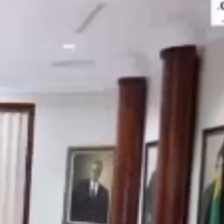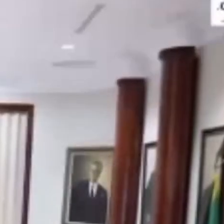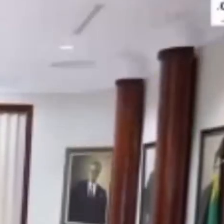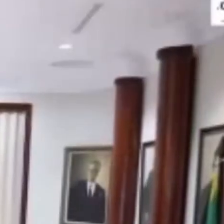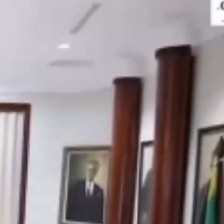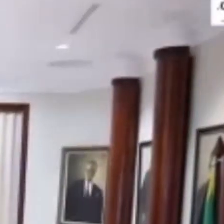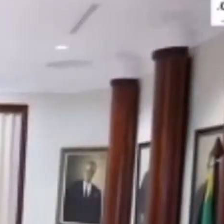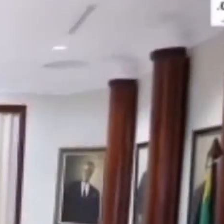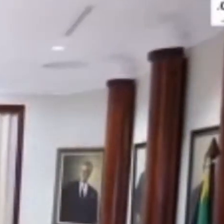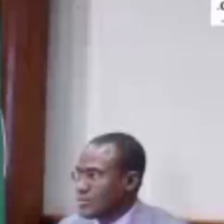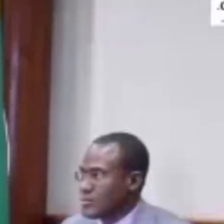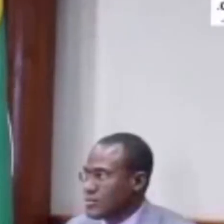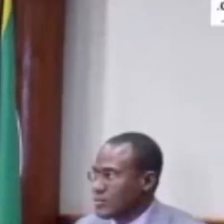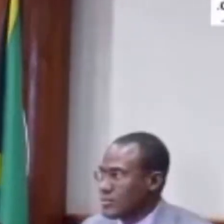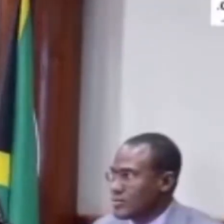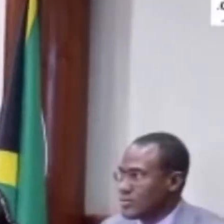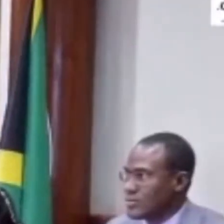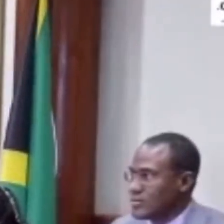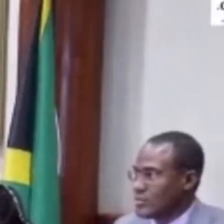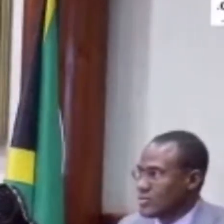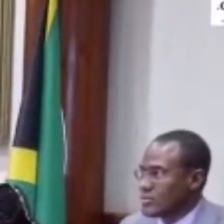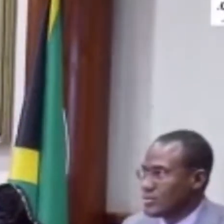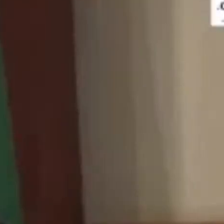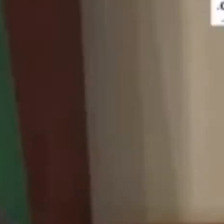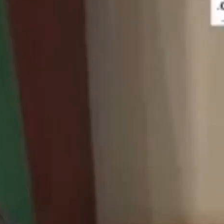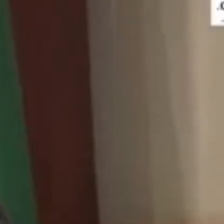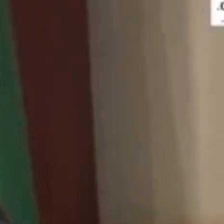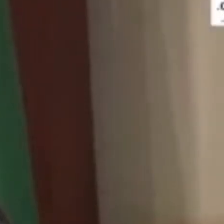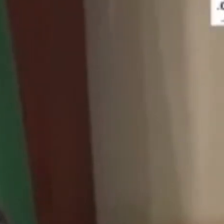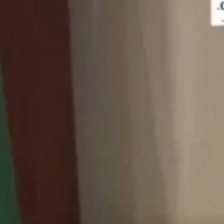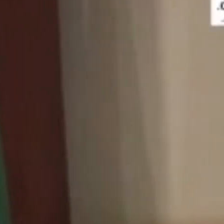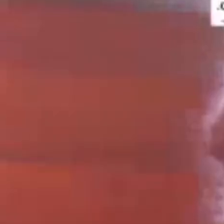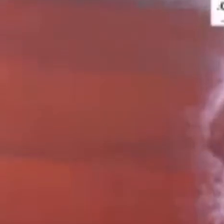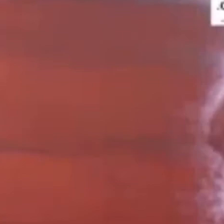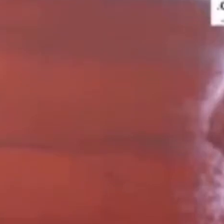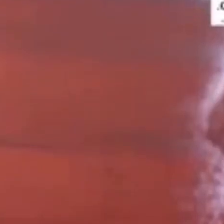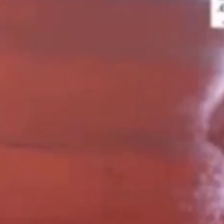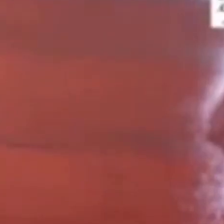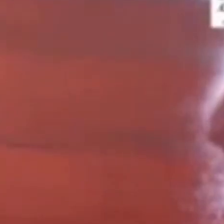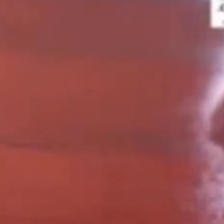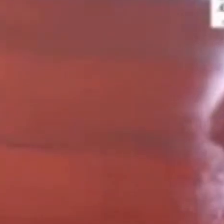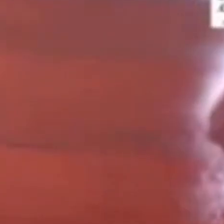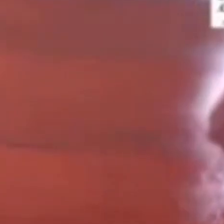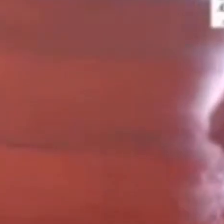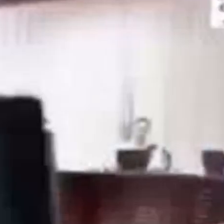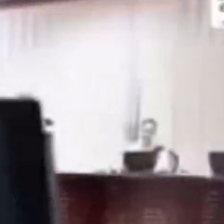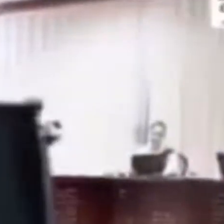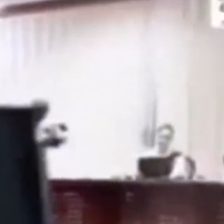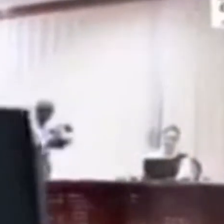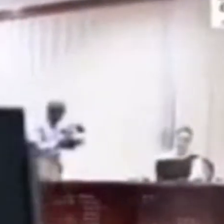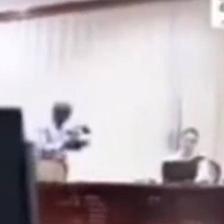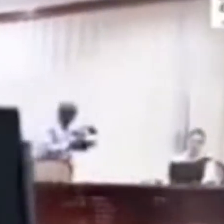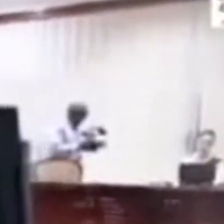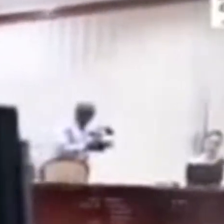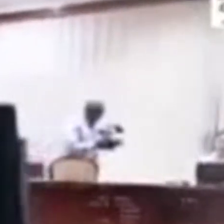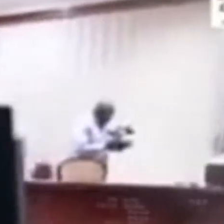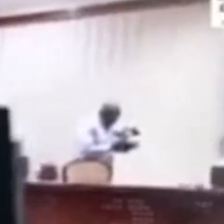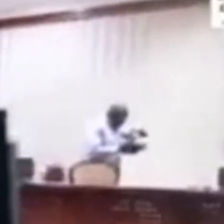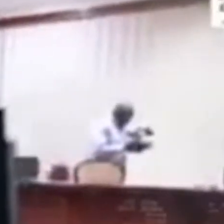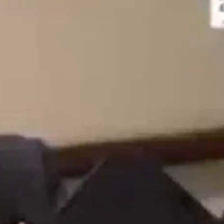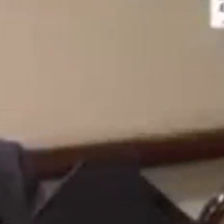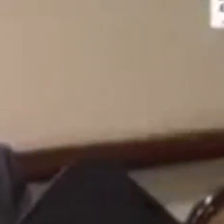As the government tries to rebuild the economy, Jamaica has joined a host of countries who are beginning to ease